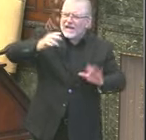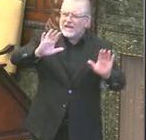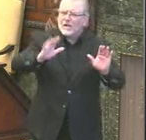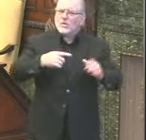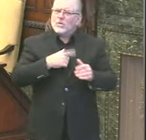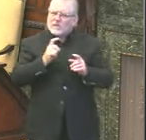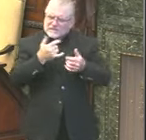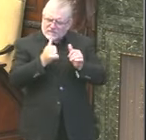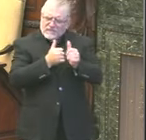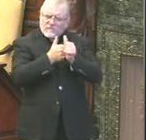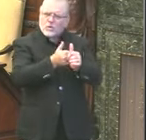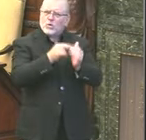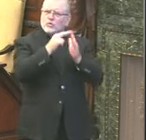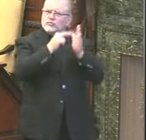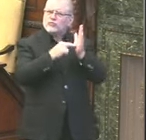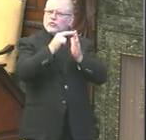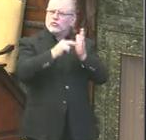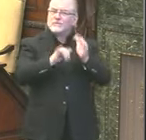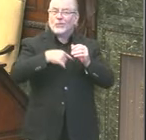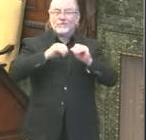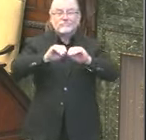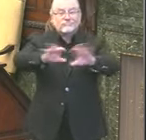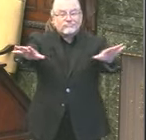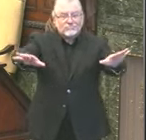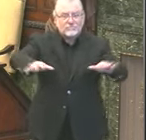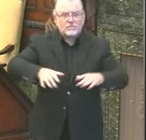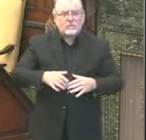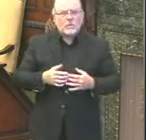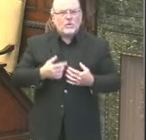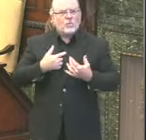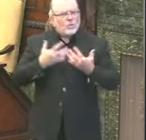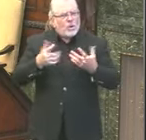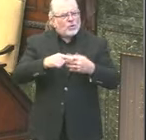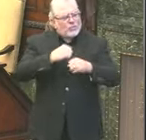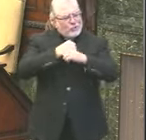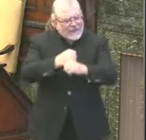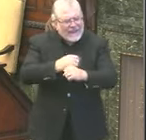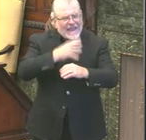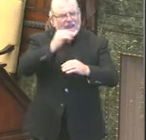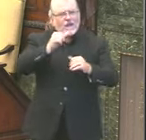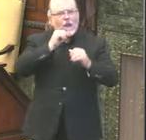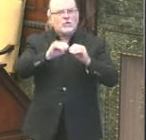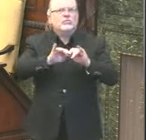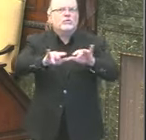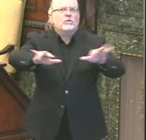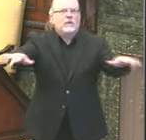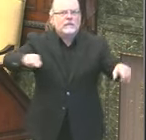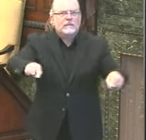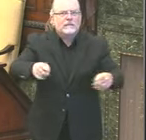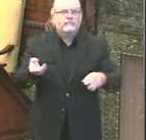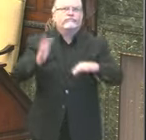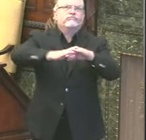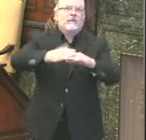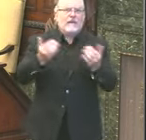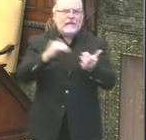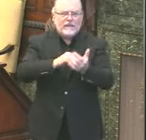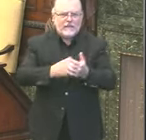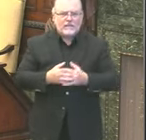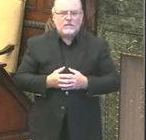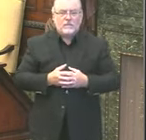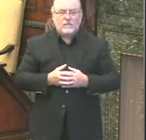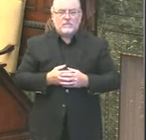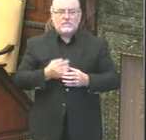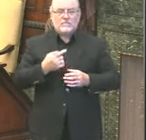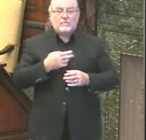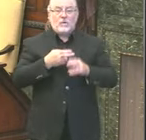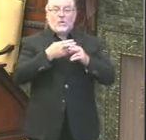to operate so that we don't have an increased risk of spread as activities restart. We're calling that our safe mode. And